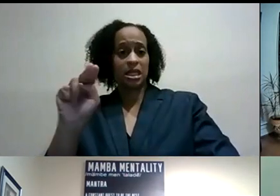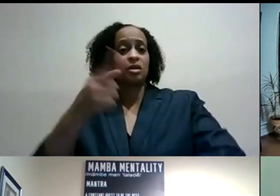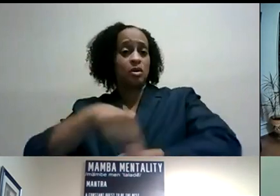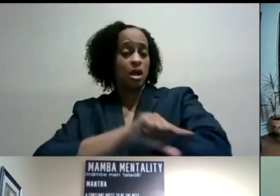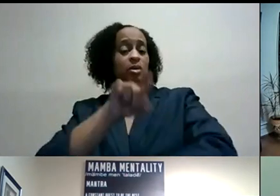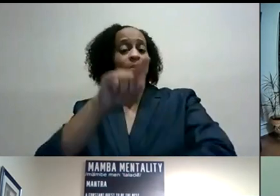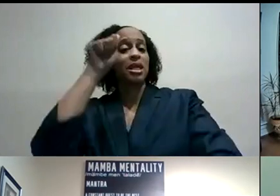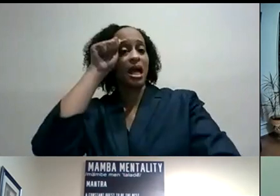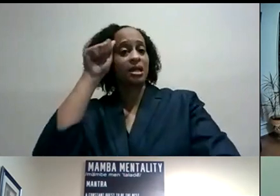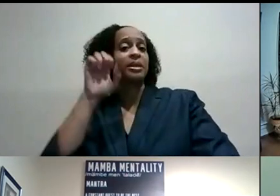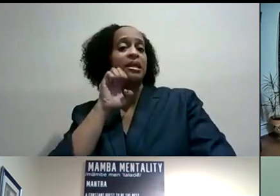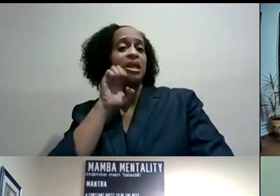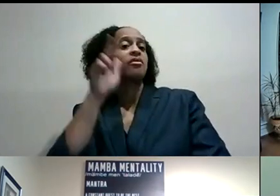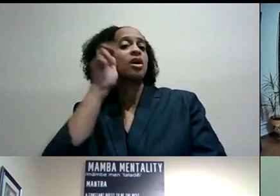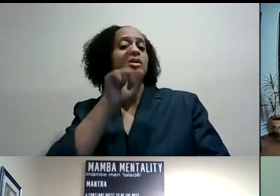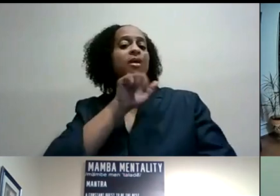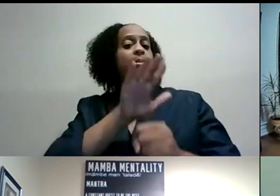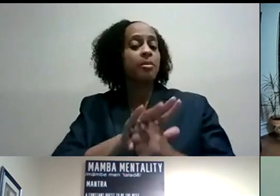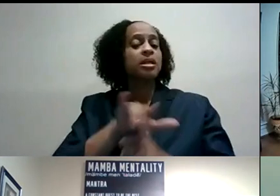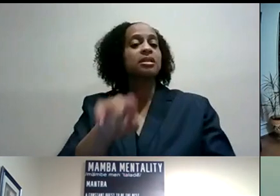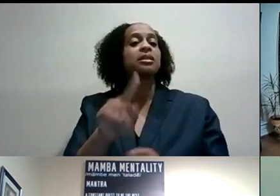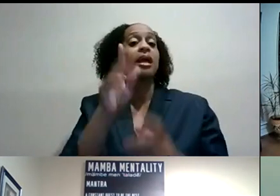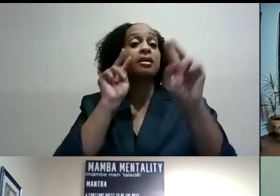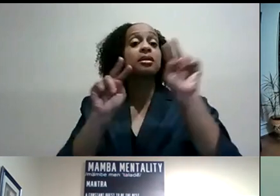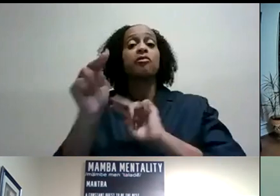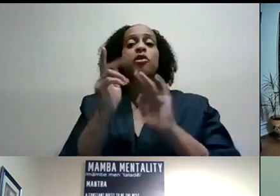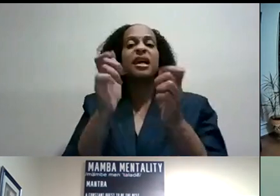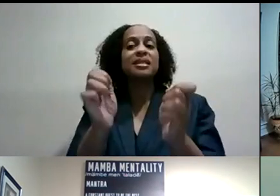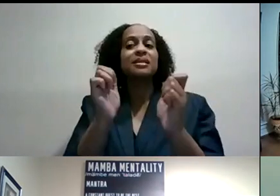heard the promise, they looked for its speedy fulfillment. As such,